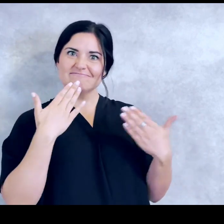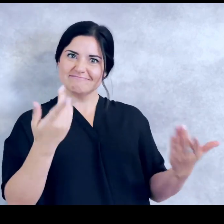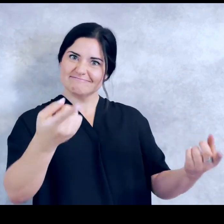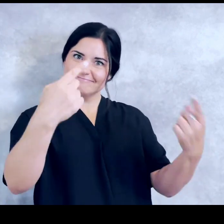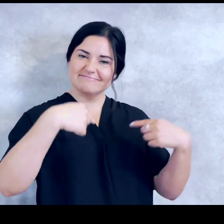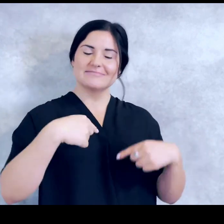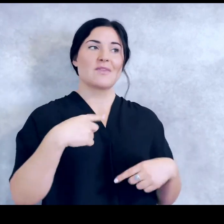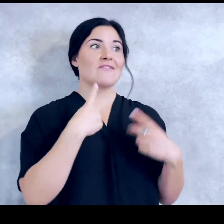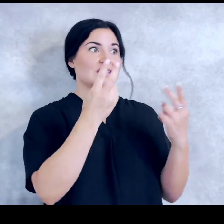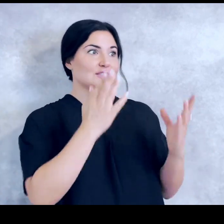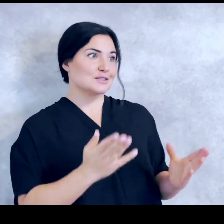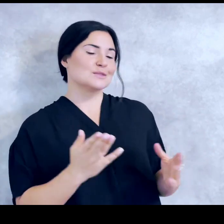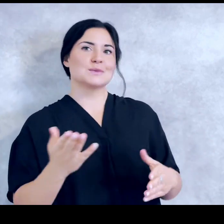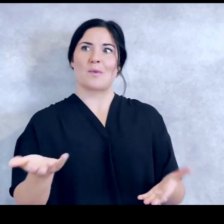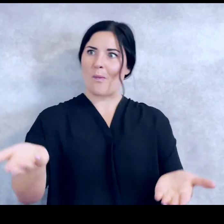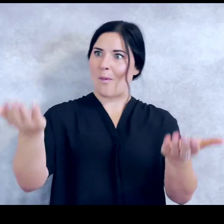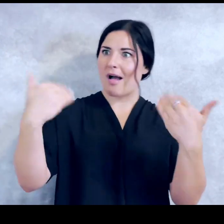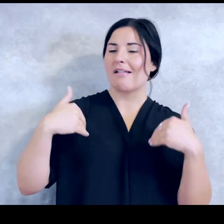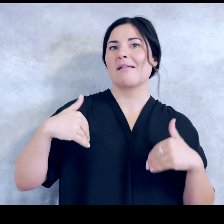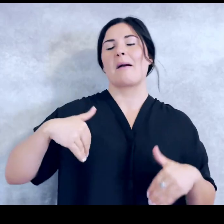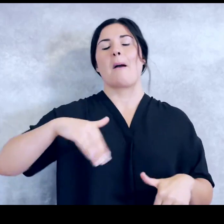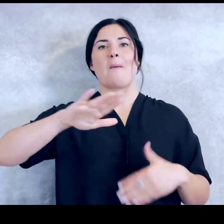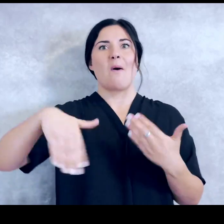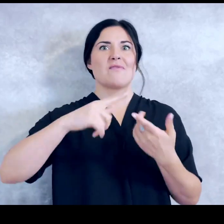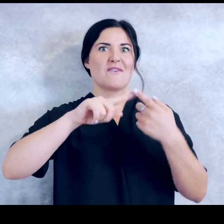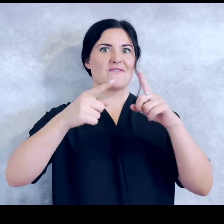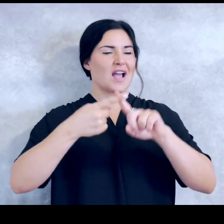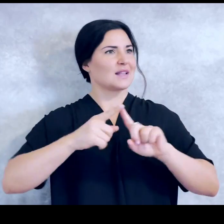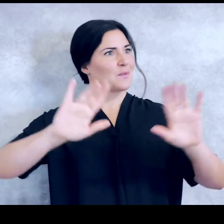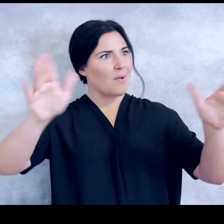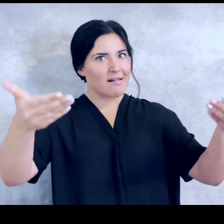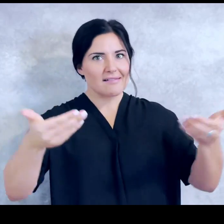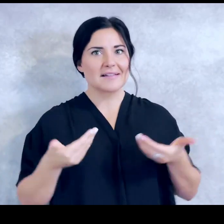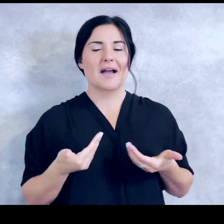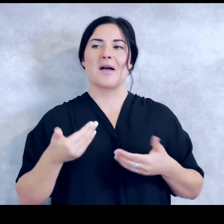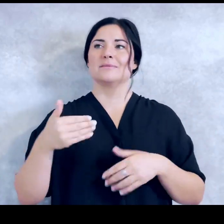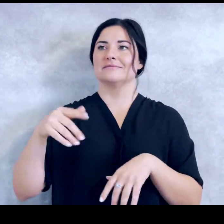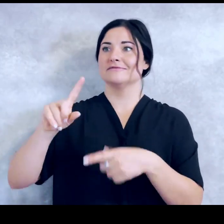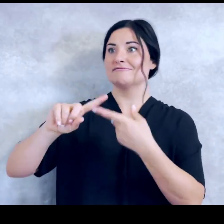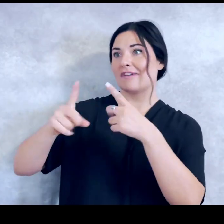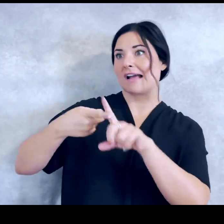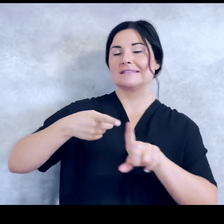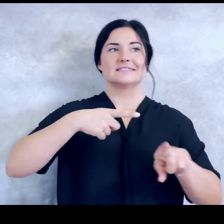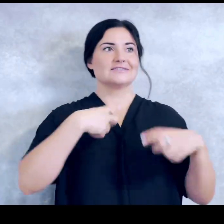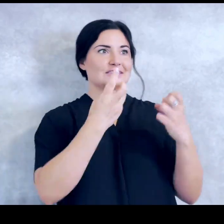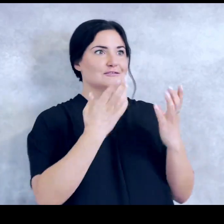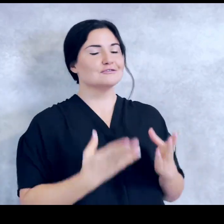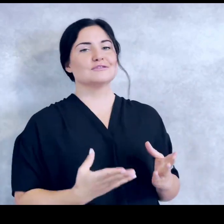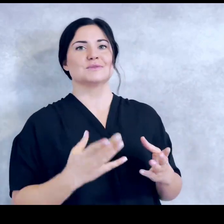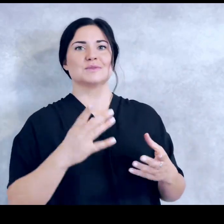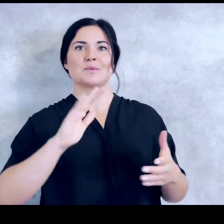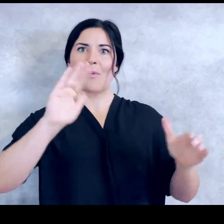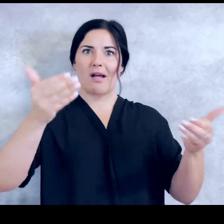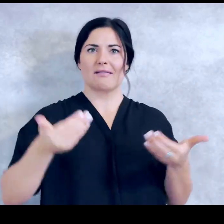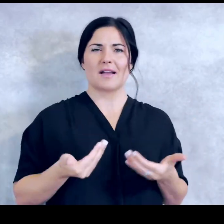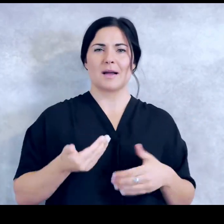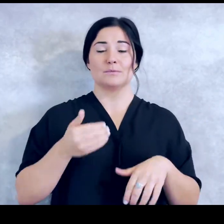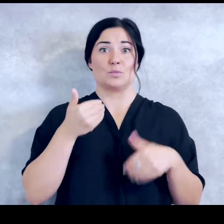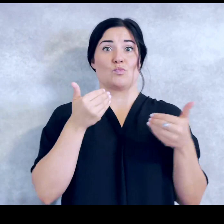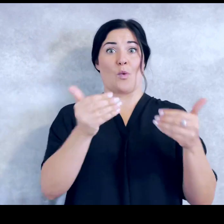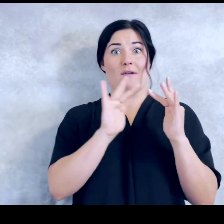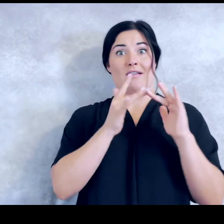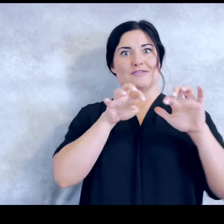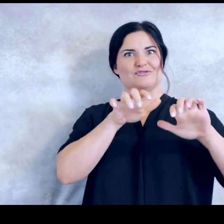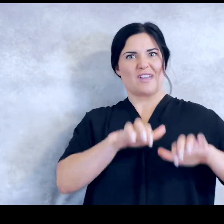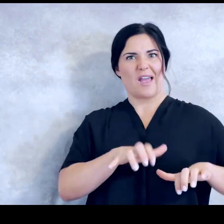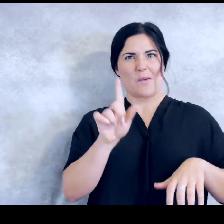want to welcome all of our friends, our visitors. Let's put our hands together and welcome all of our extended friends, visitors. Let me put that in the chat.